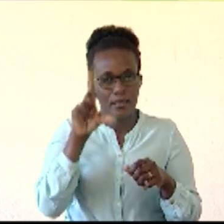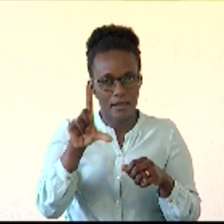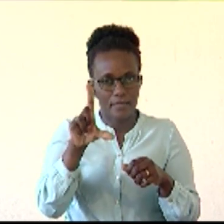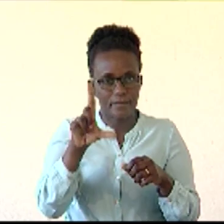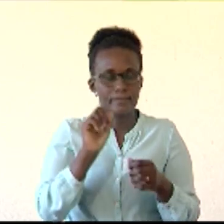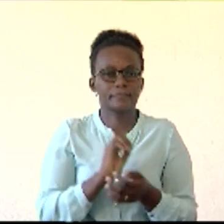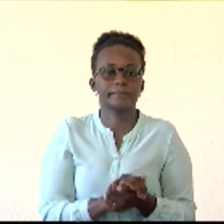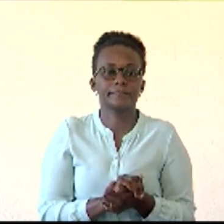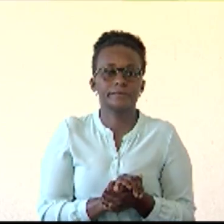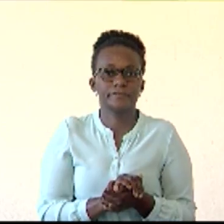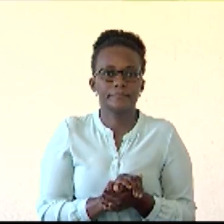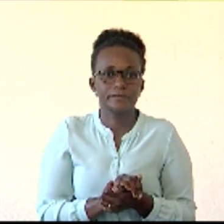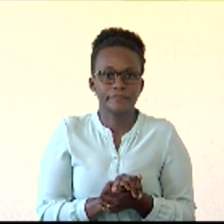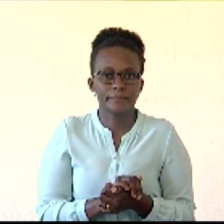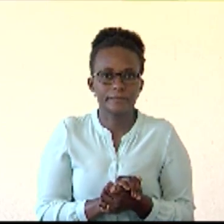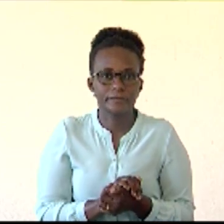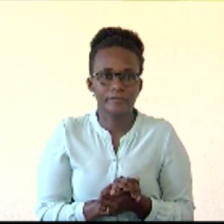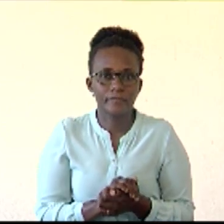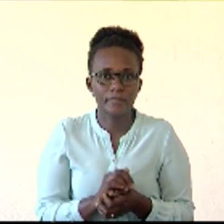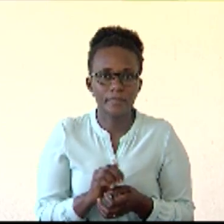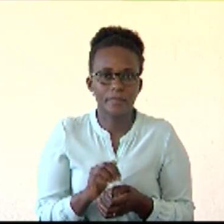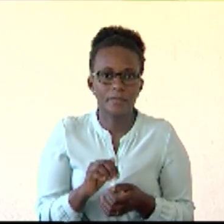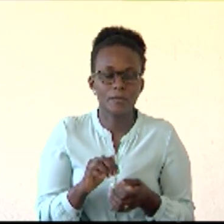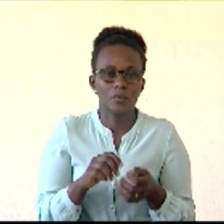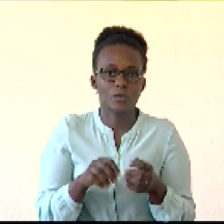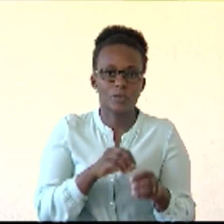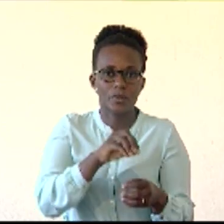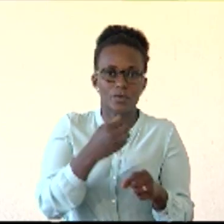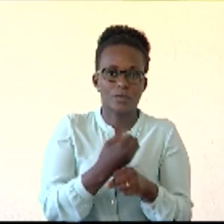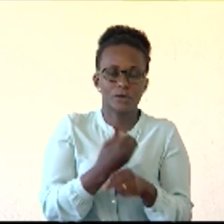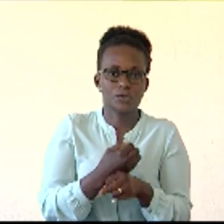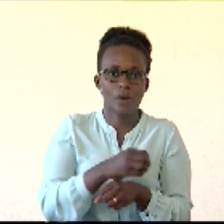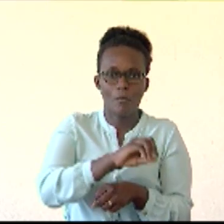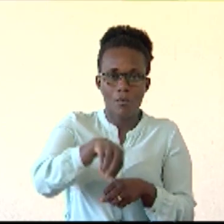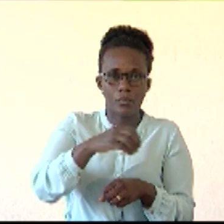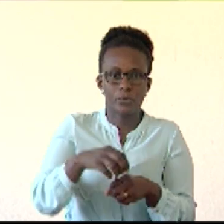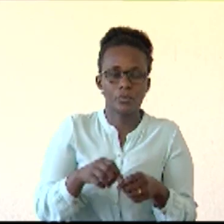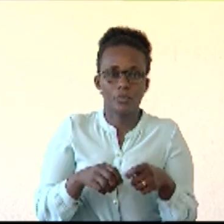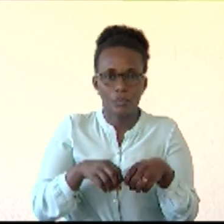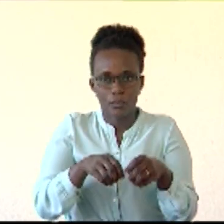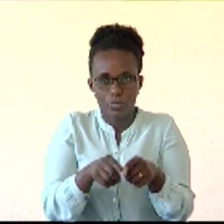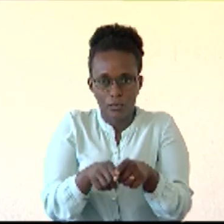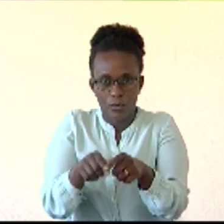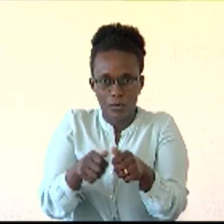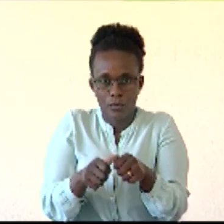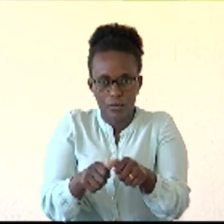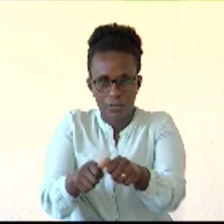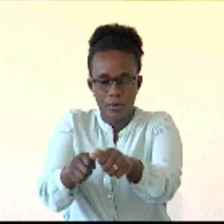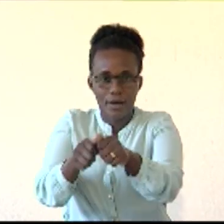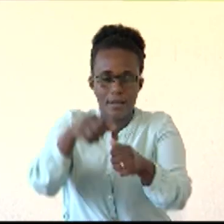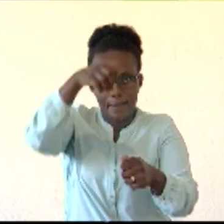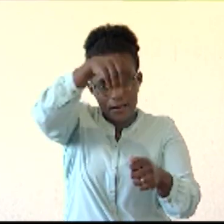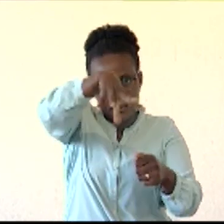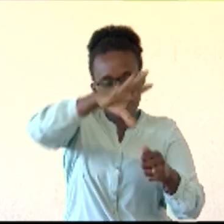these electrical transmission cables, the high-grid transmission cables are made